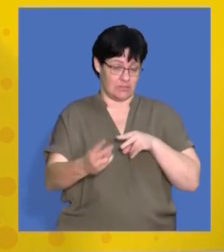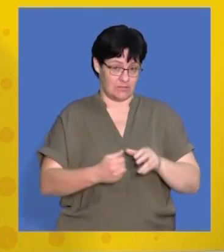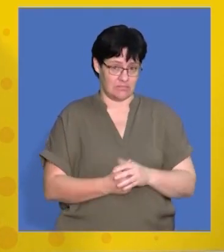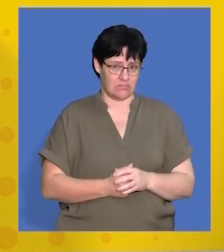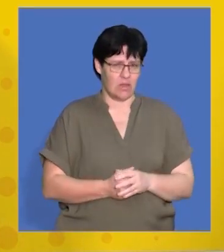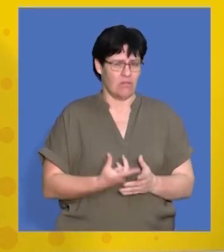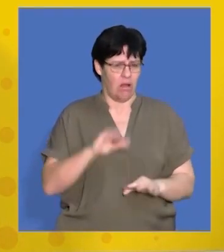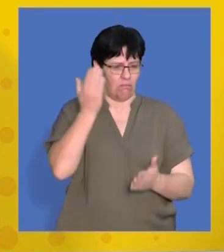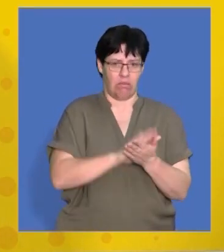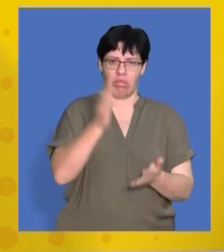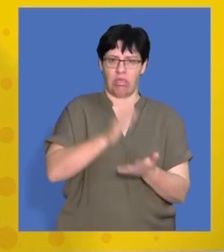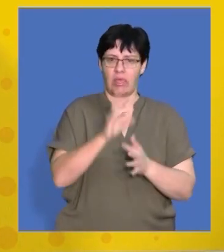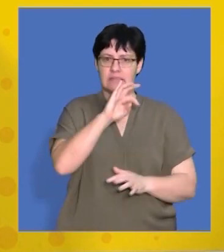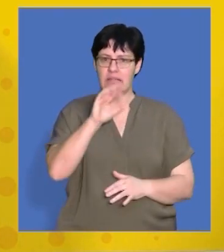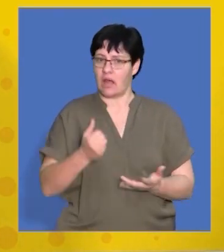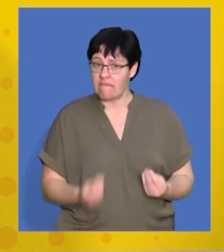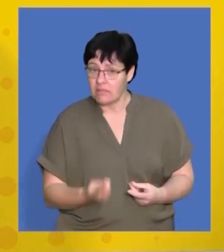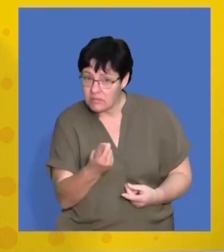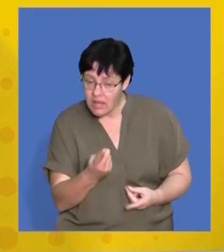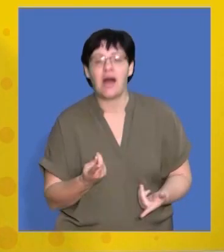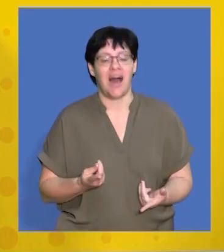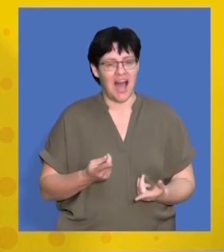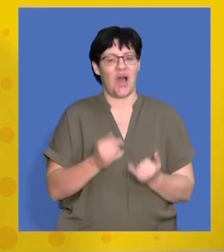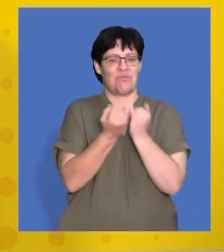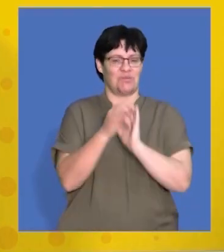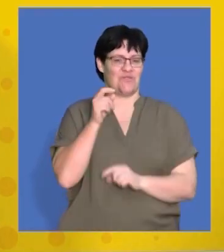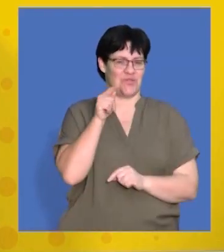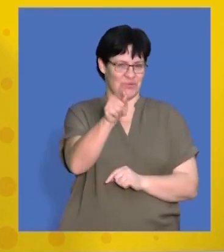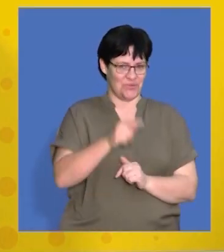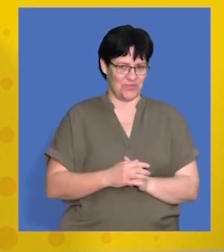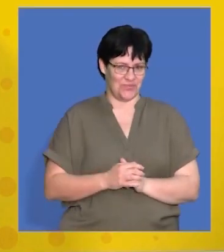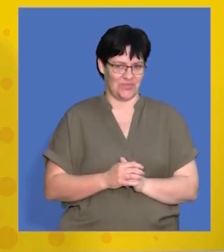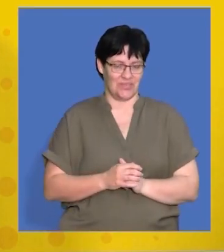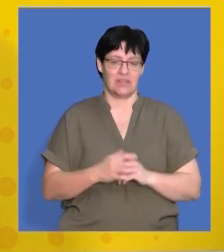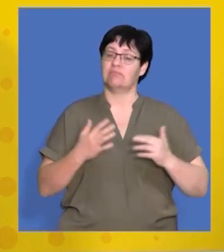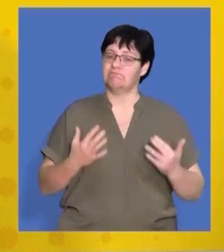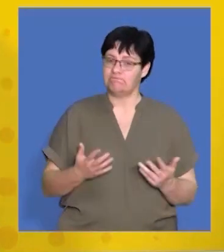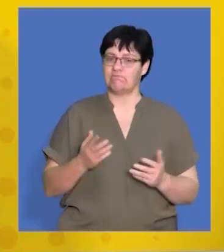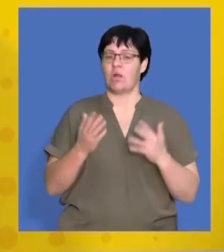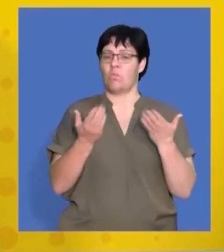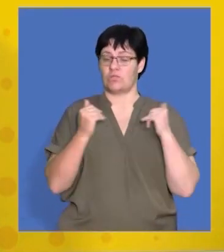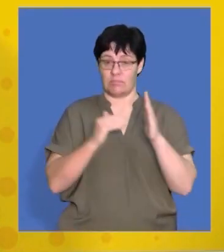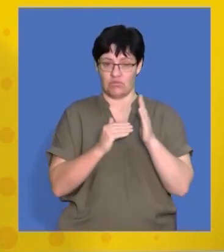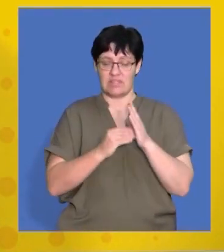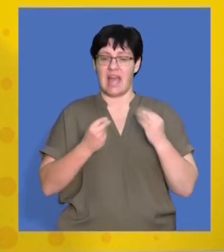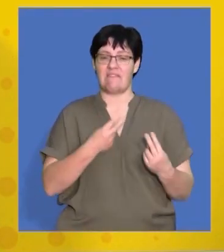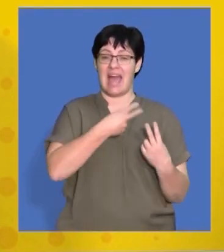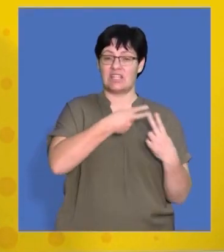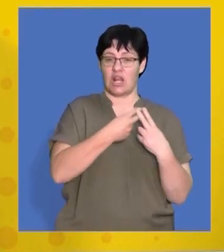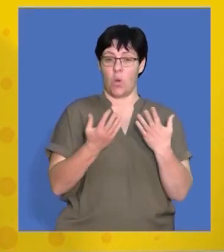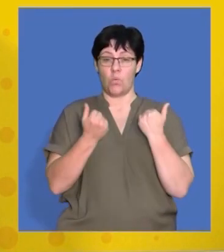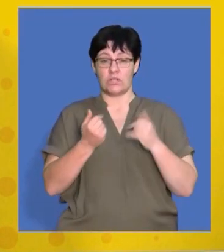you're someone who's constantly running out of data, then this next competition is just for you. Woza Matrix is bringing you the